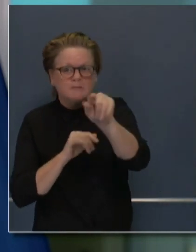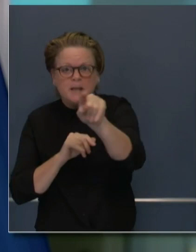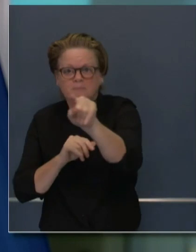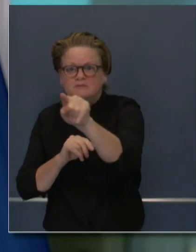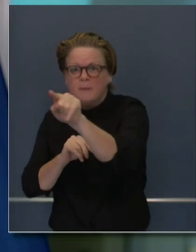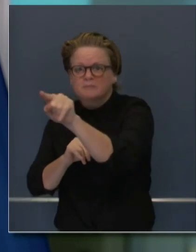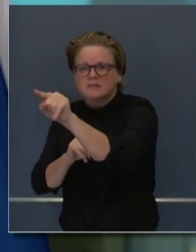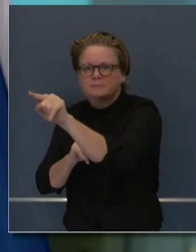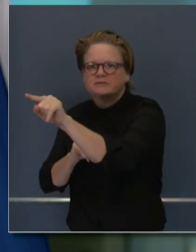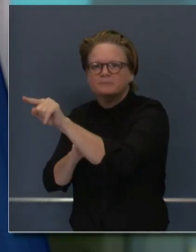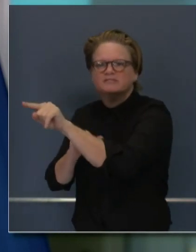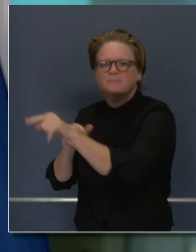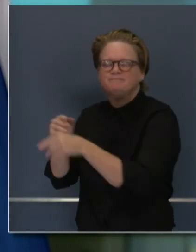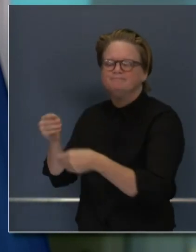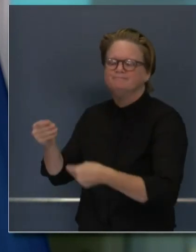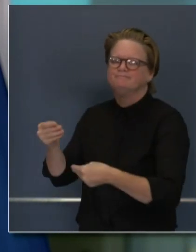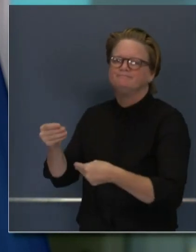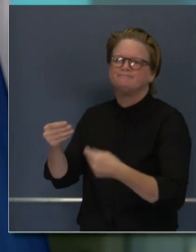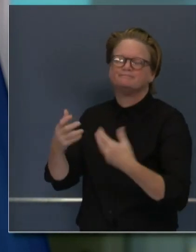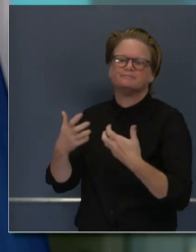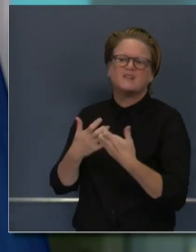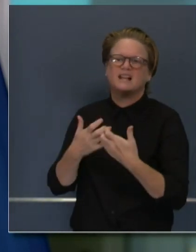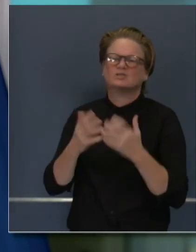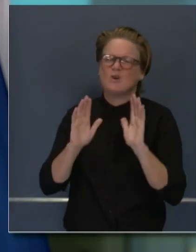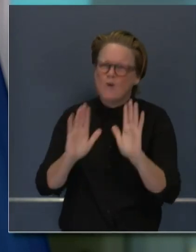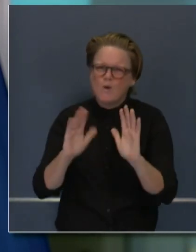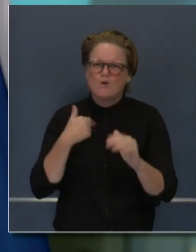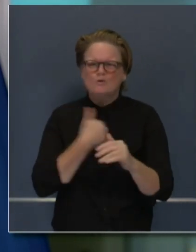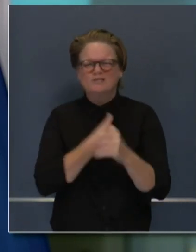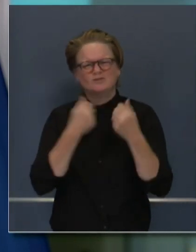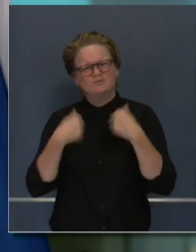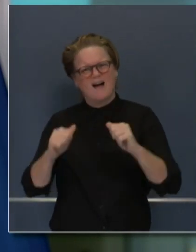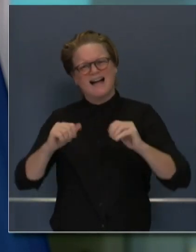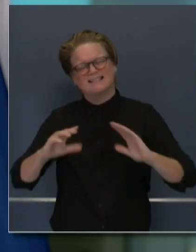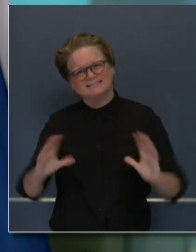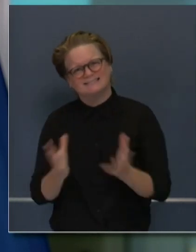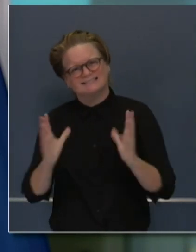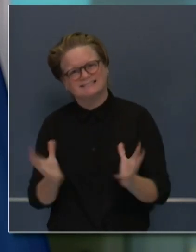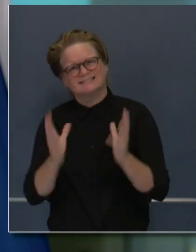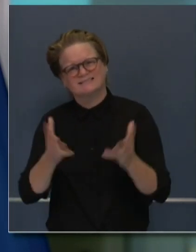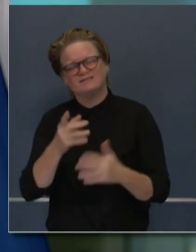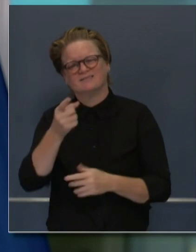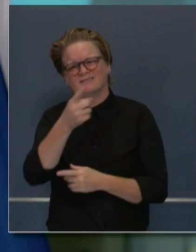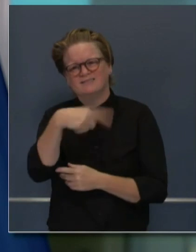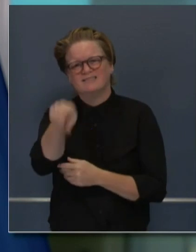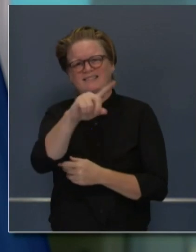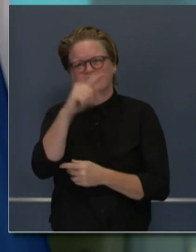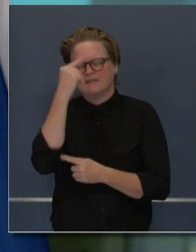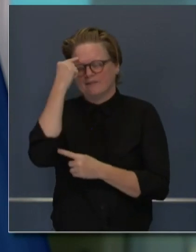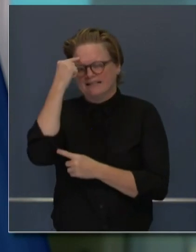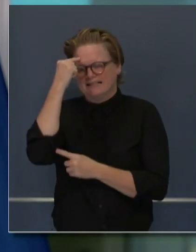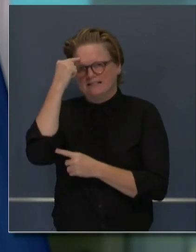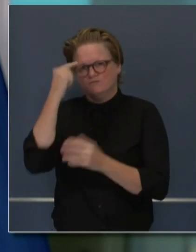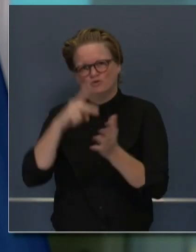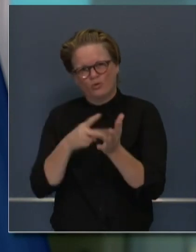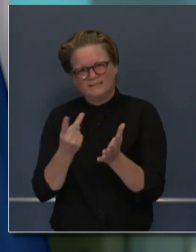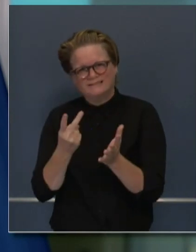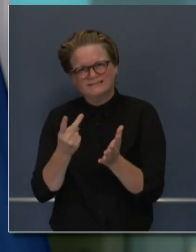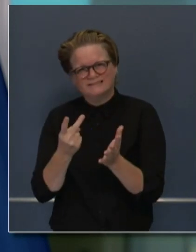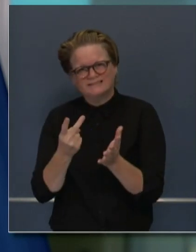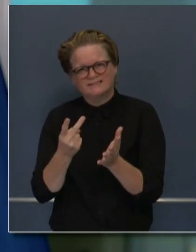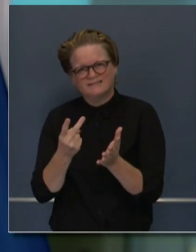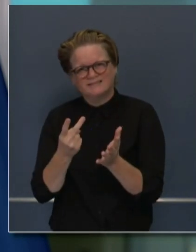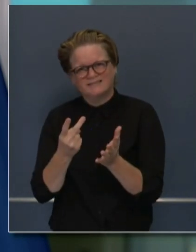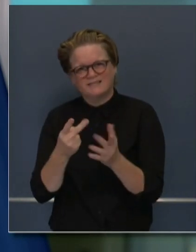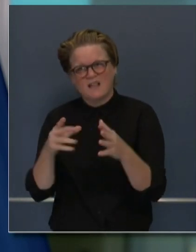much as we can, imploring every Californian to think about how they mix in their private settings, how to keep their